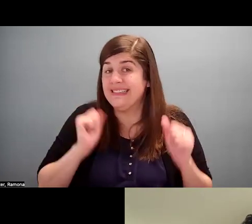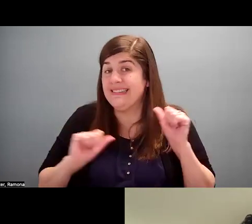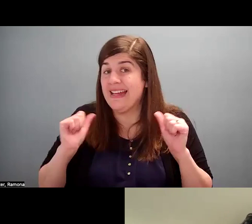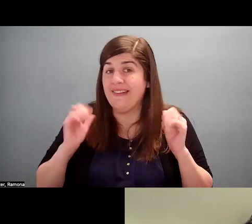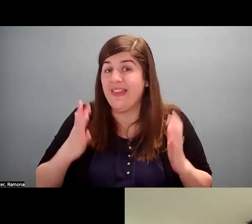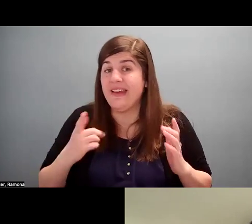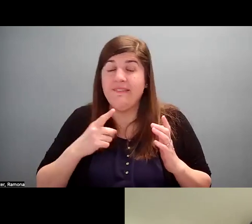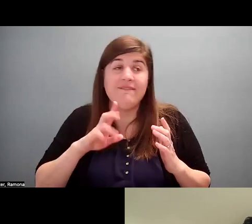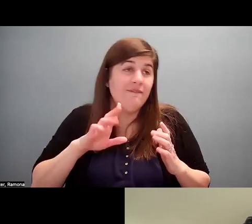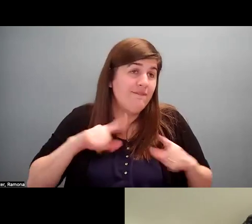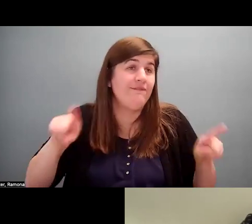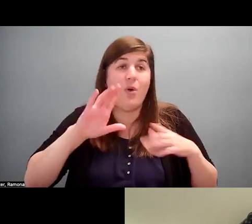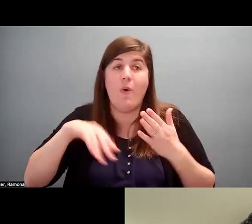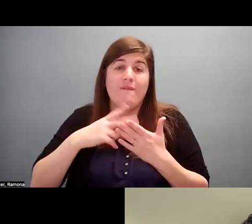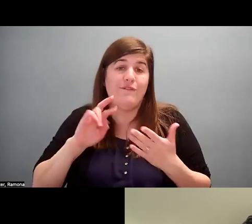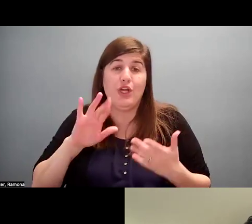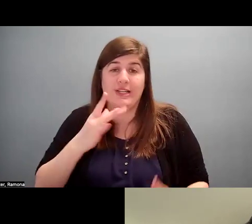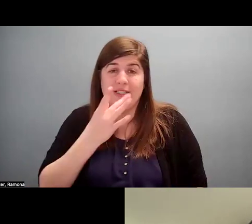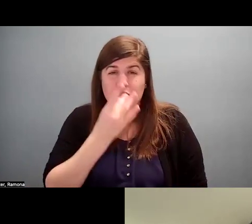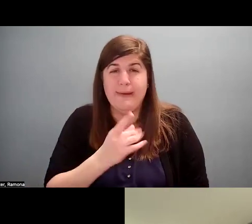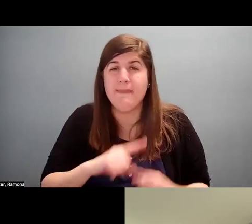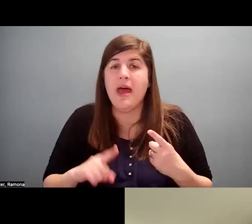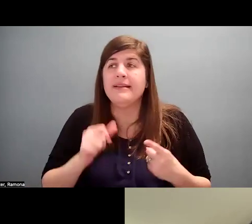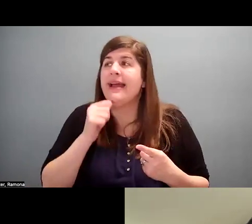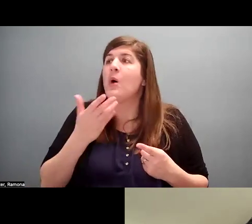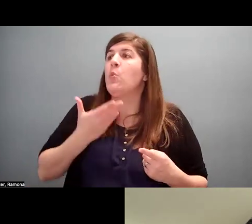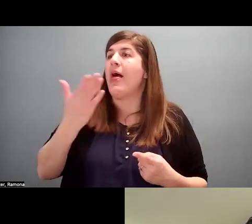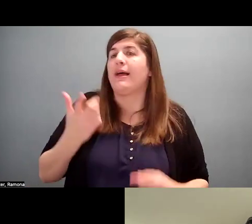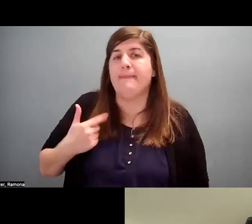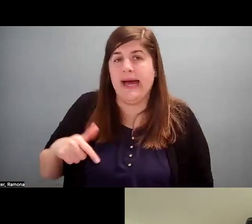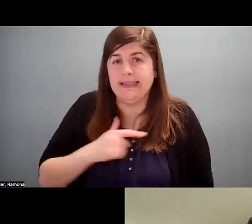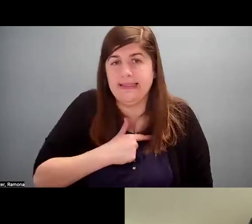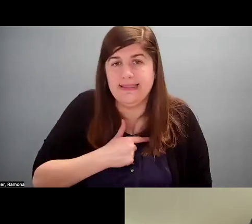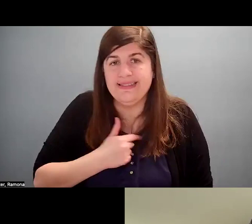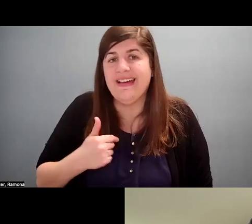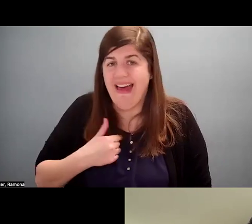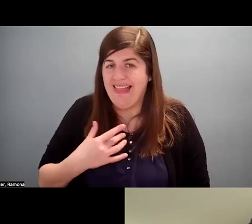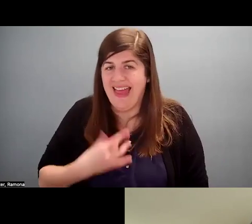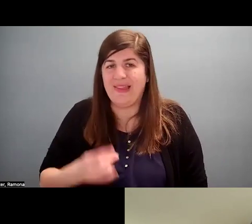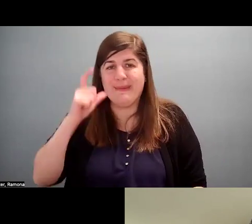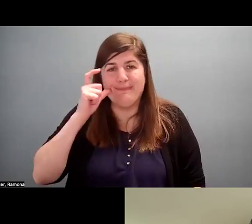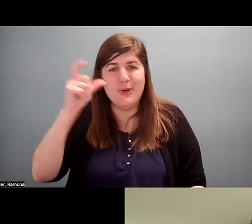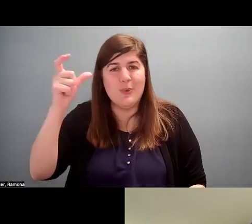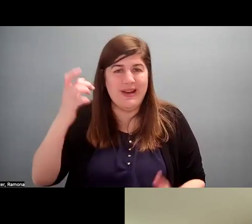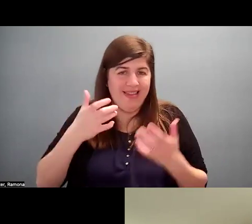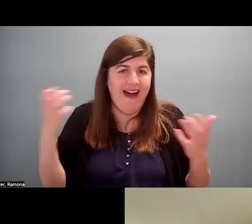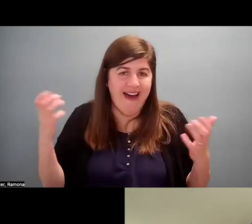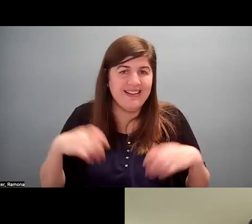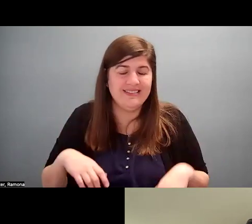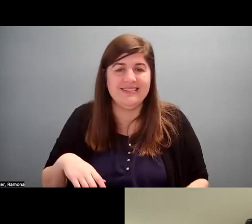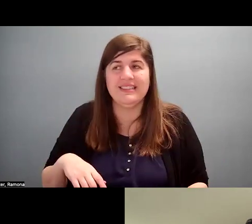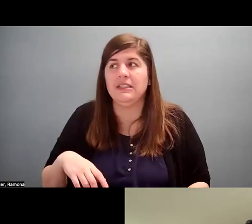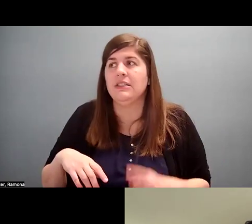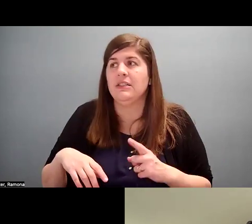but they're not very welcoming to us. I do like a moon a lot. It's Titan, which is a moon from